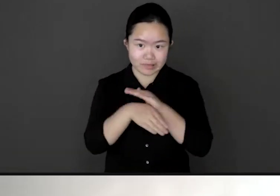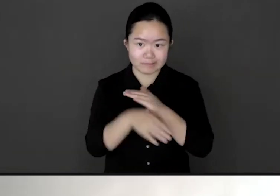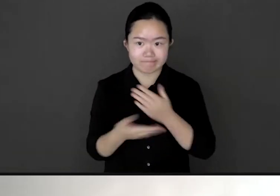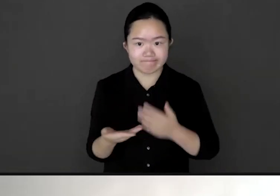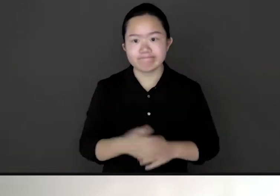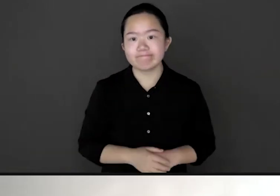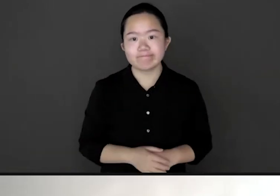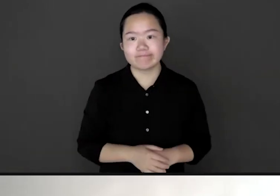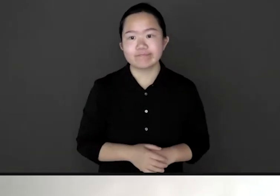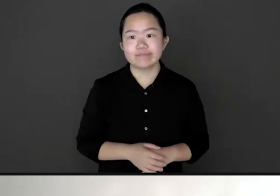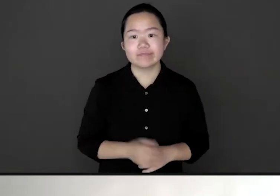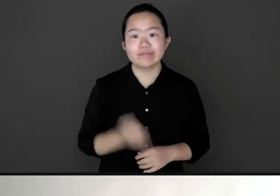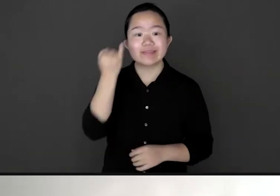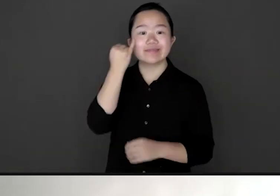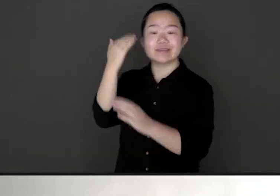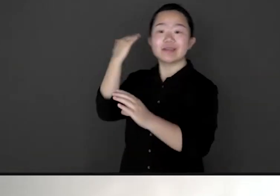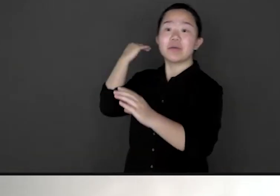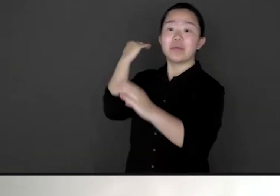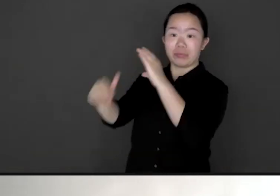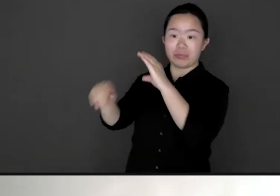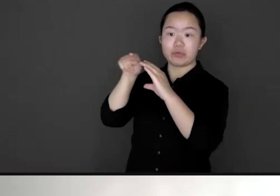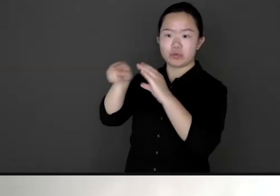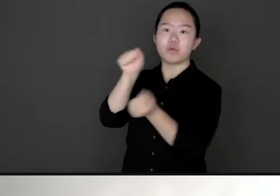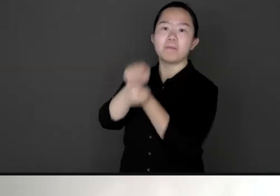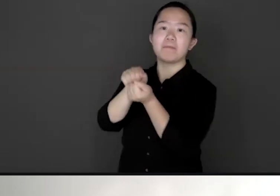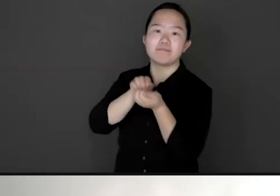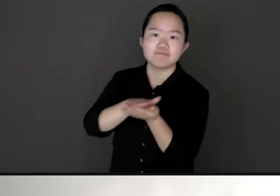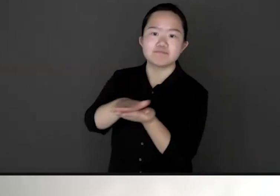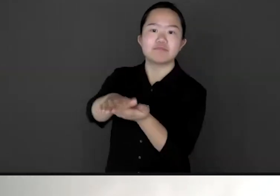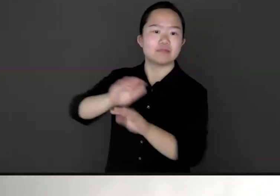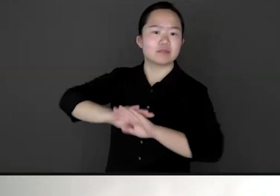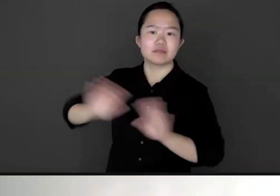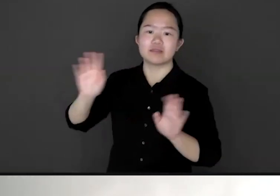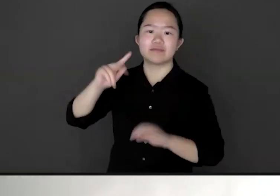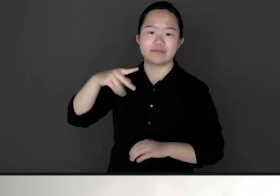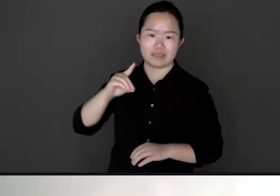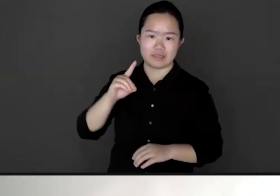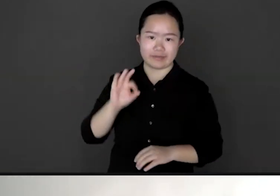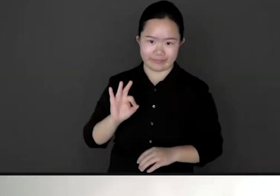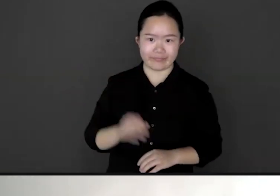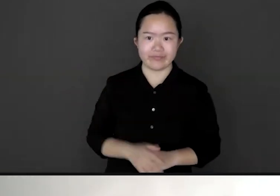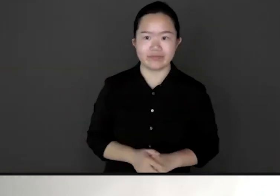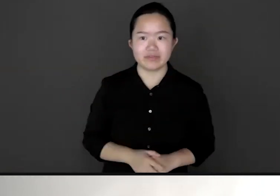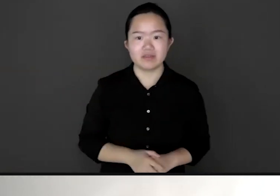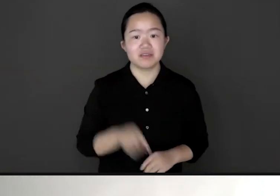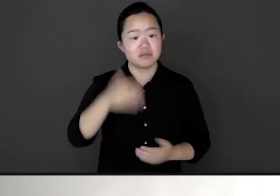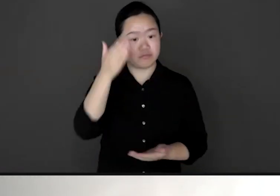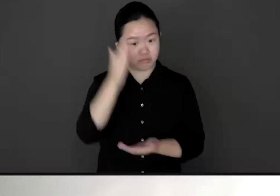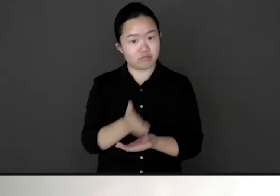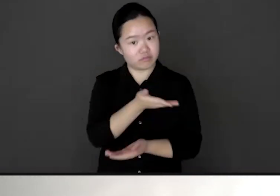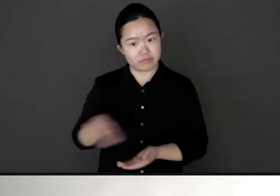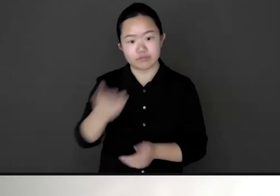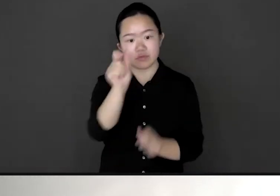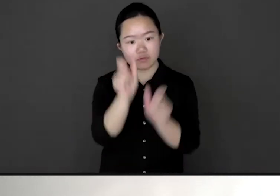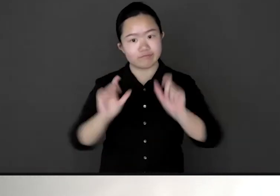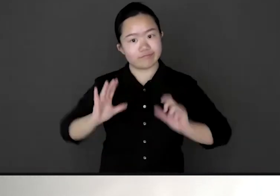100 pages on a website, I can tell you there are 10,000 documents on that website. Sadly, that's just the truth of